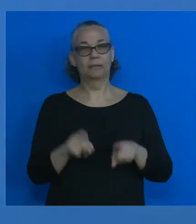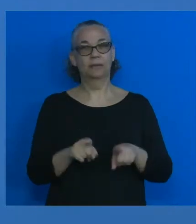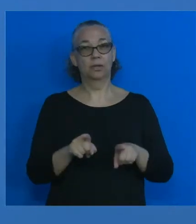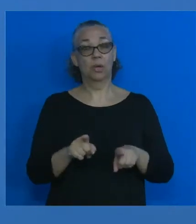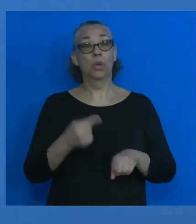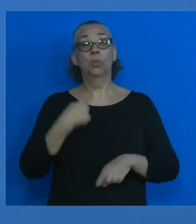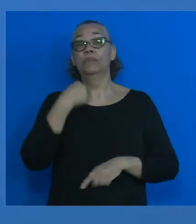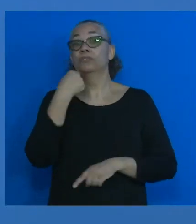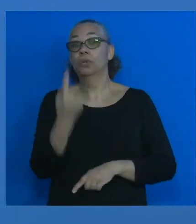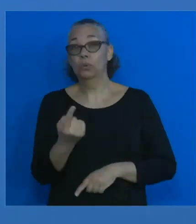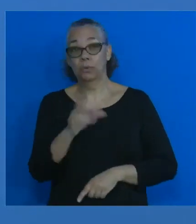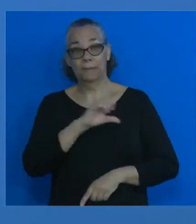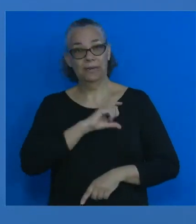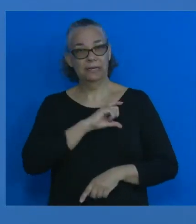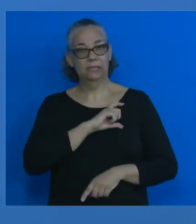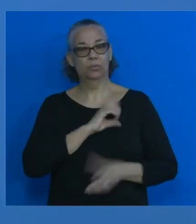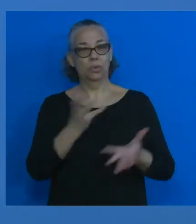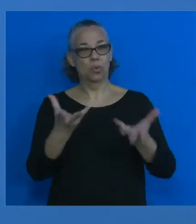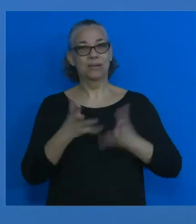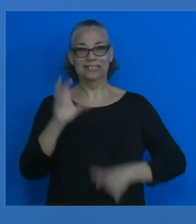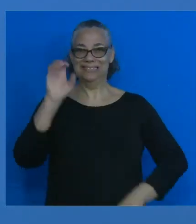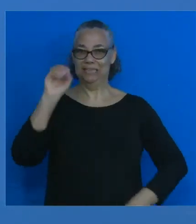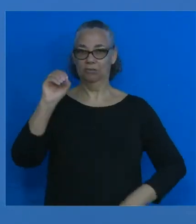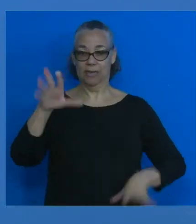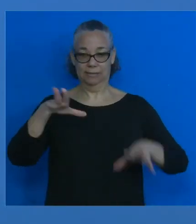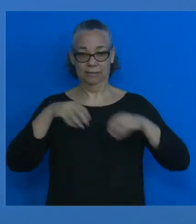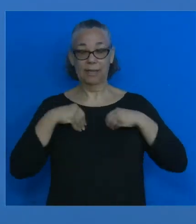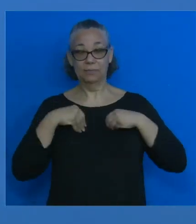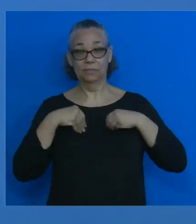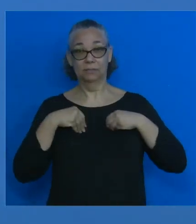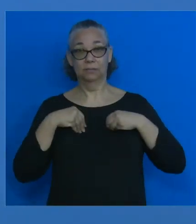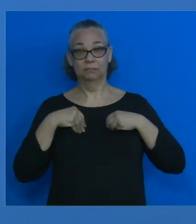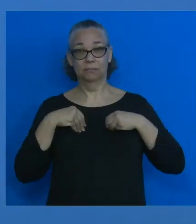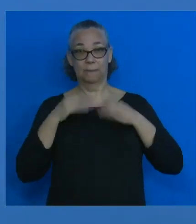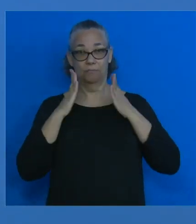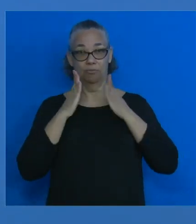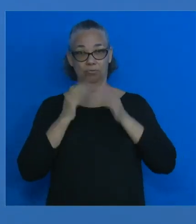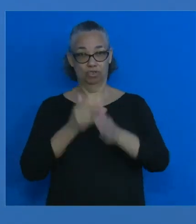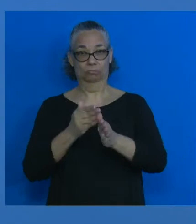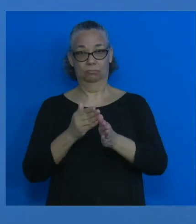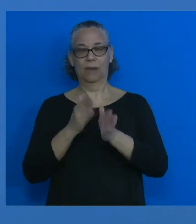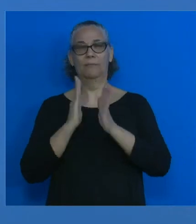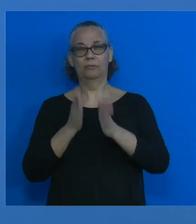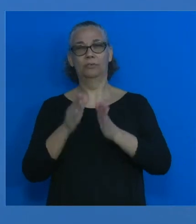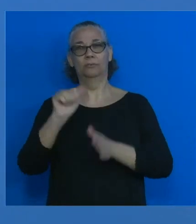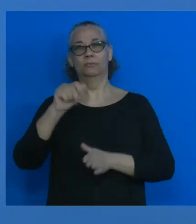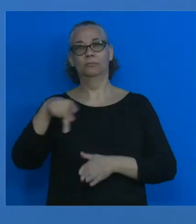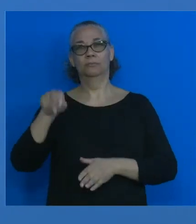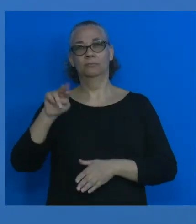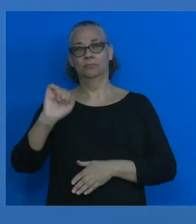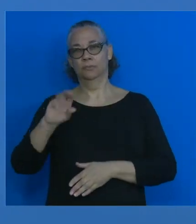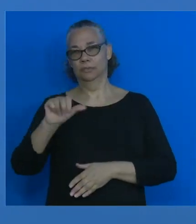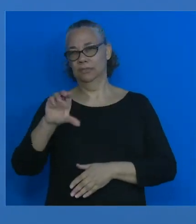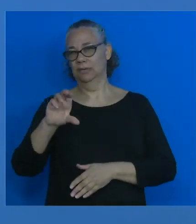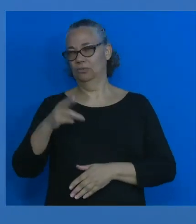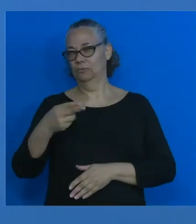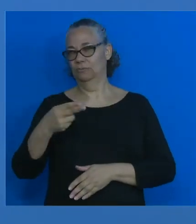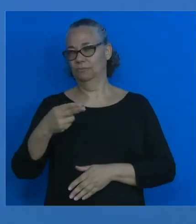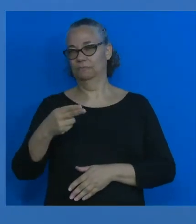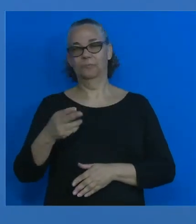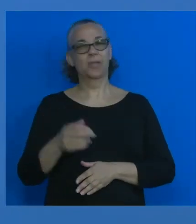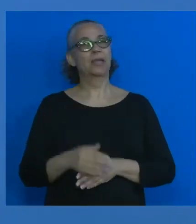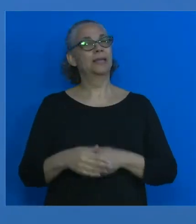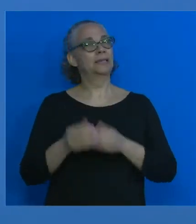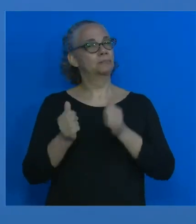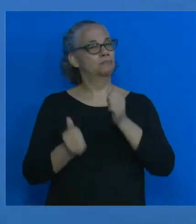the police to adopt a zero tolerance approach. It is far too important for